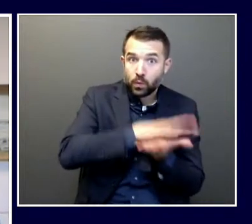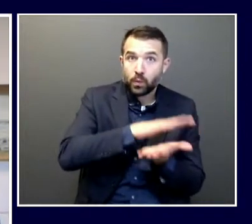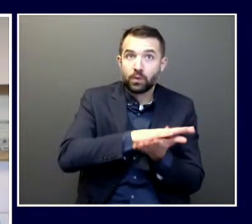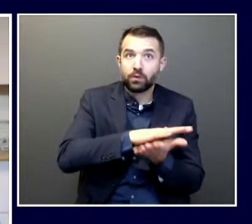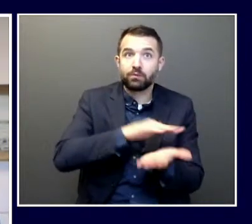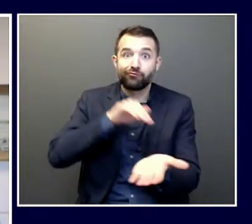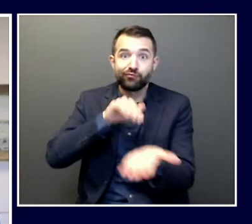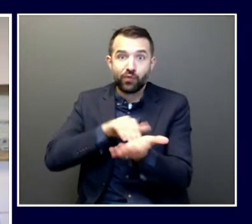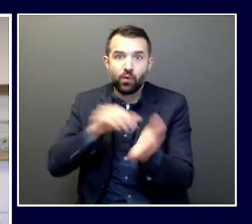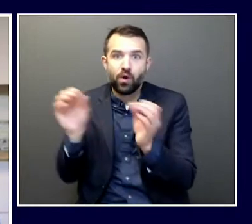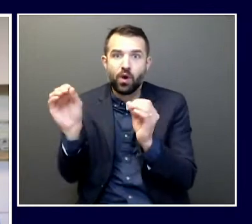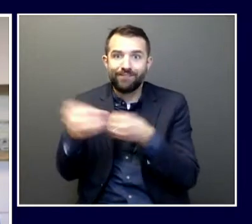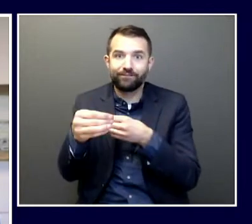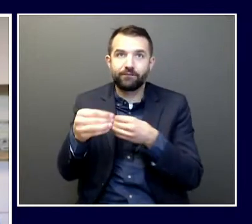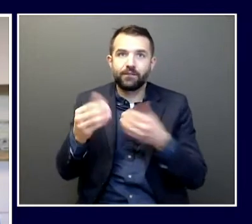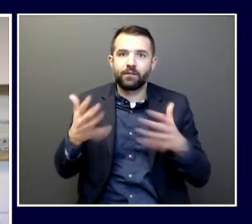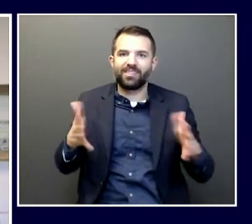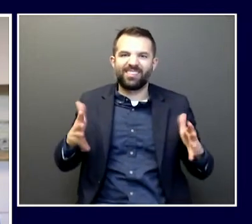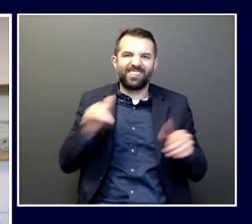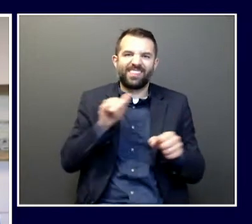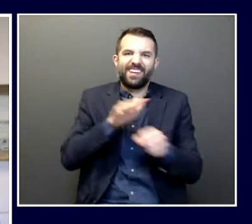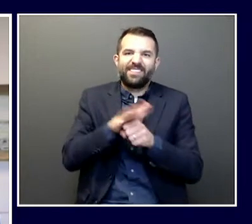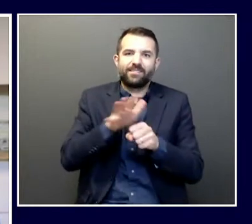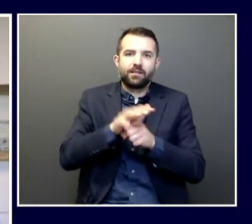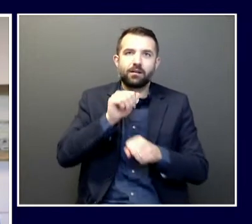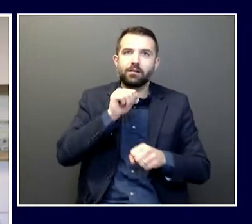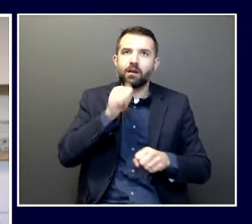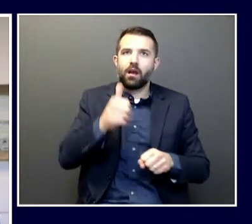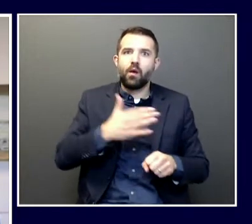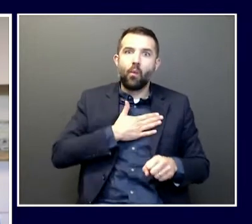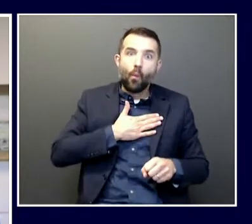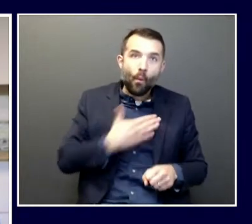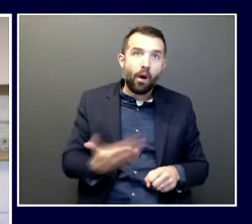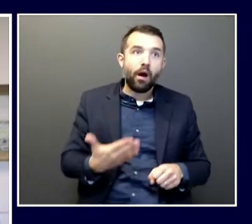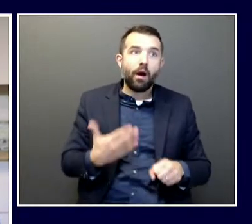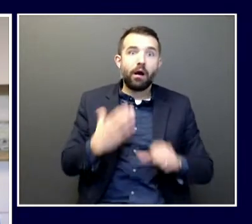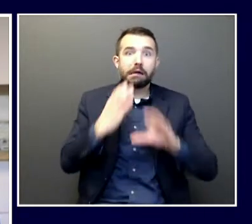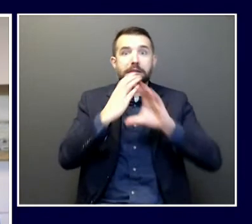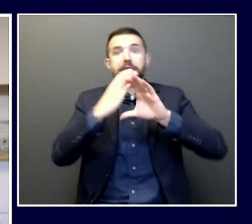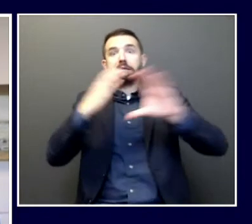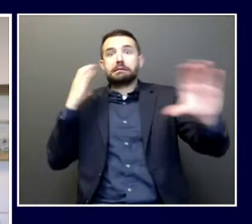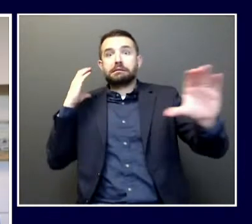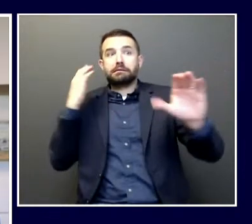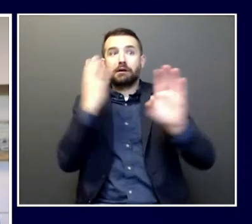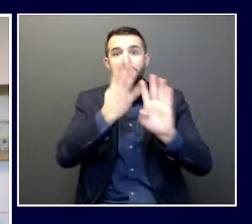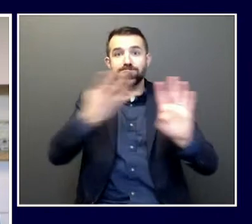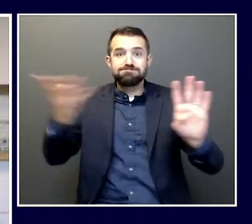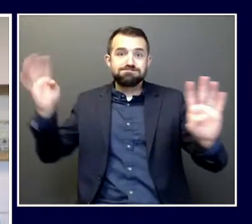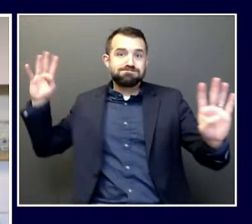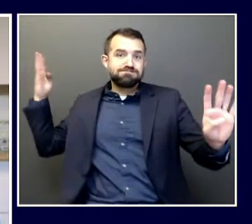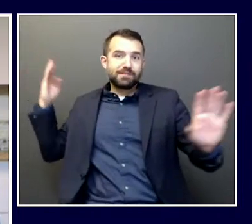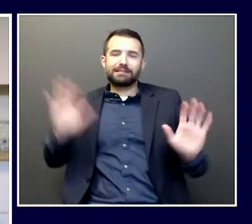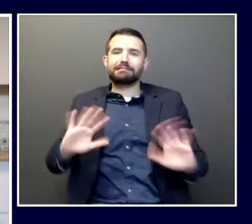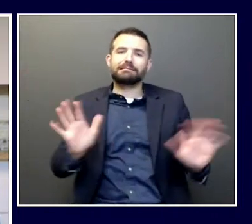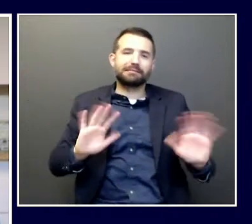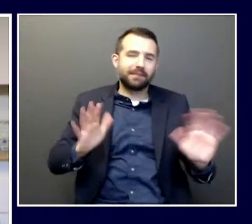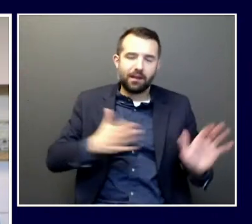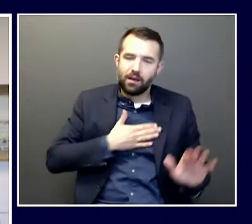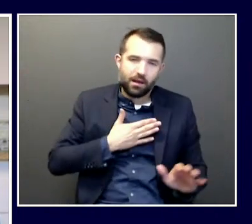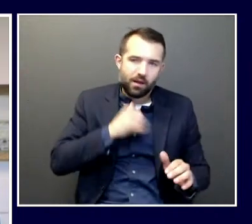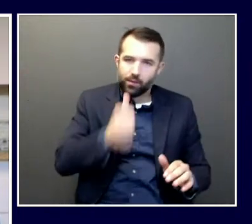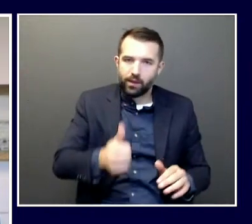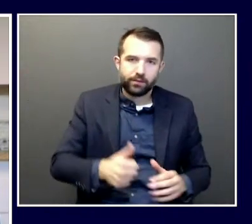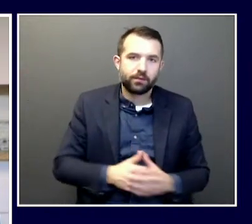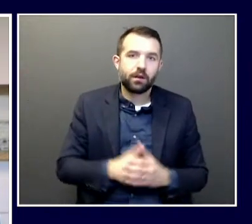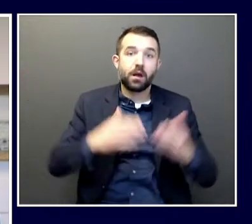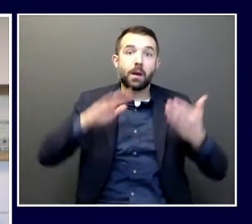office. It's one reason why in this situation, we've really tried to blanket places like community pharmacies and doctor's